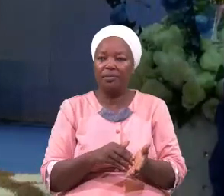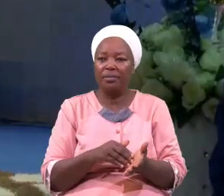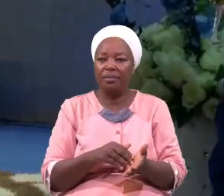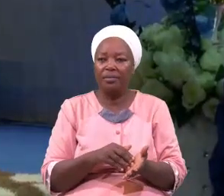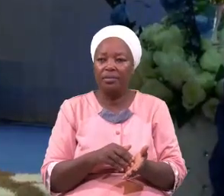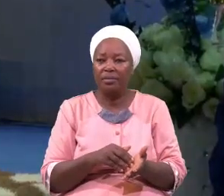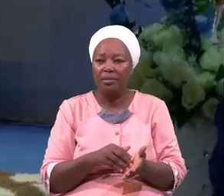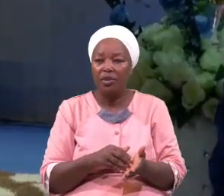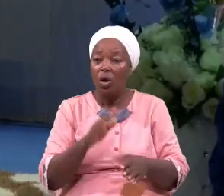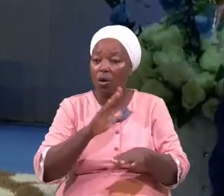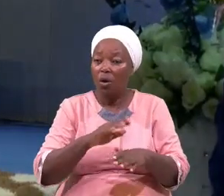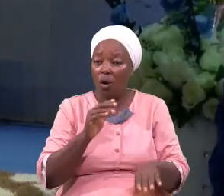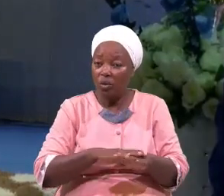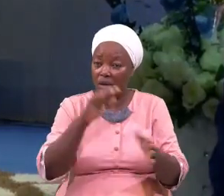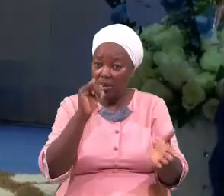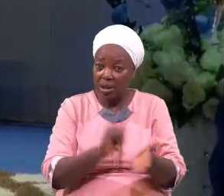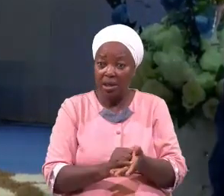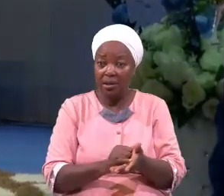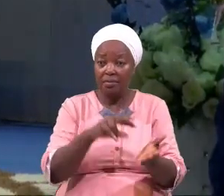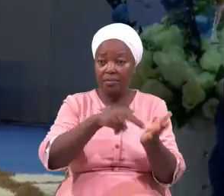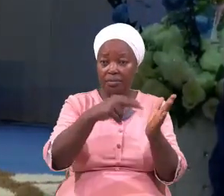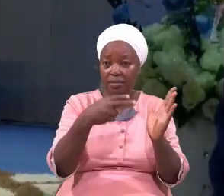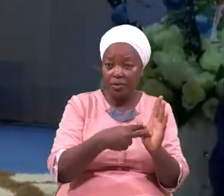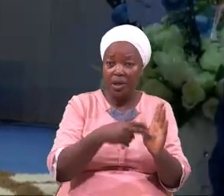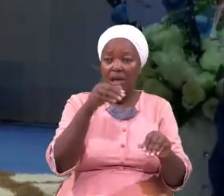On that ground,